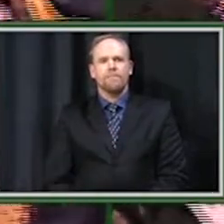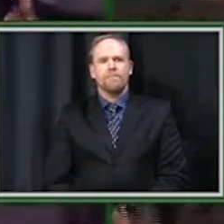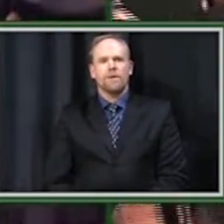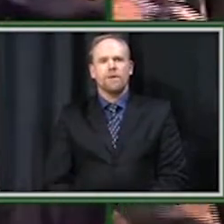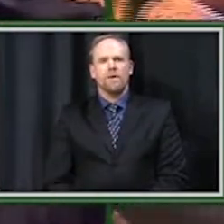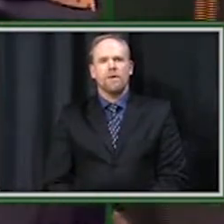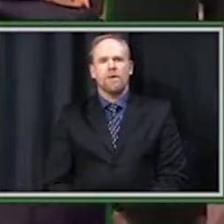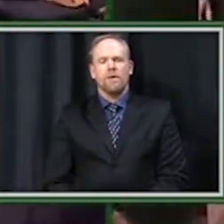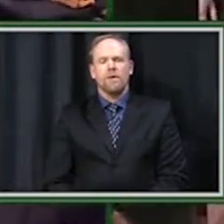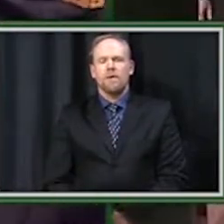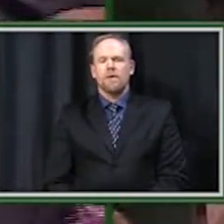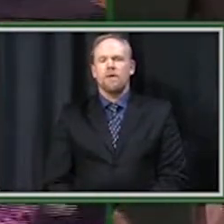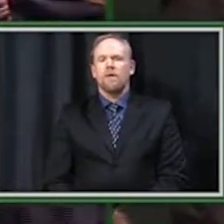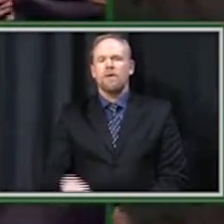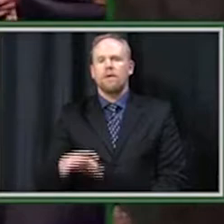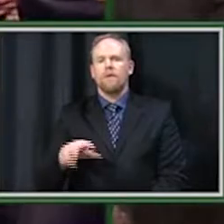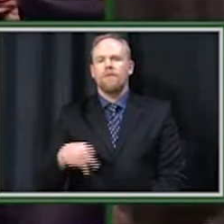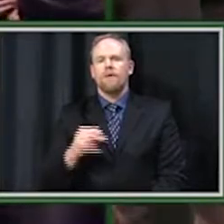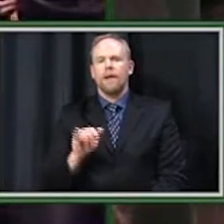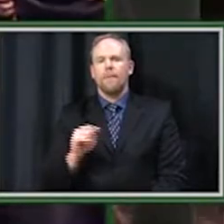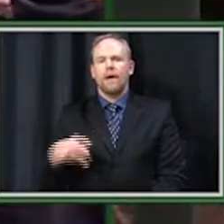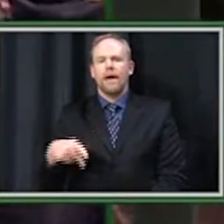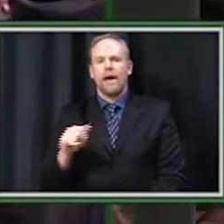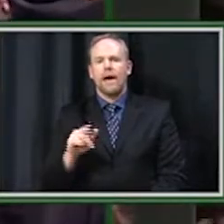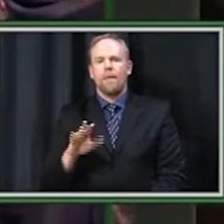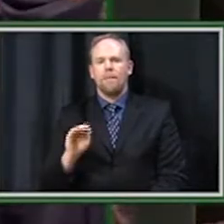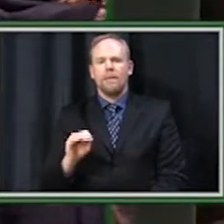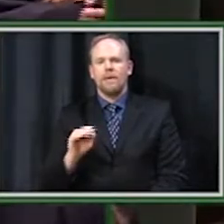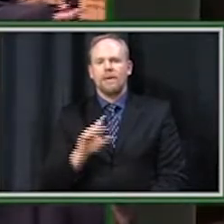Philip Adam D. Joseph.